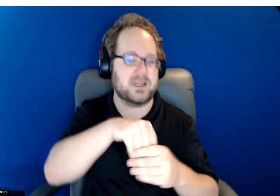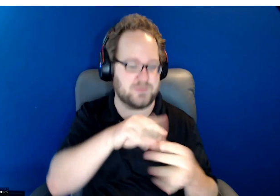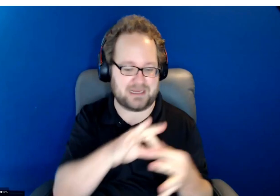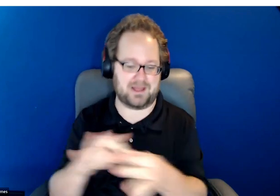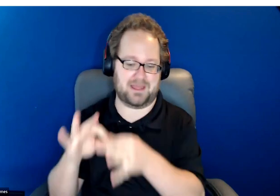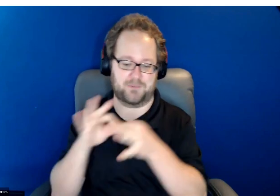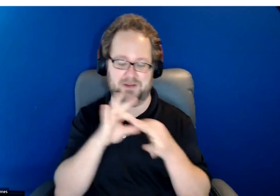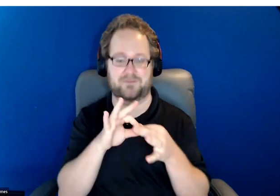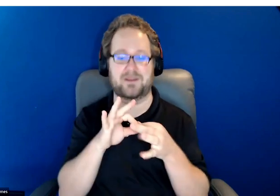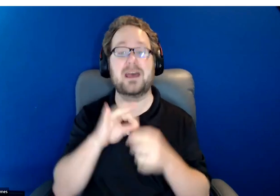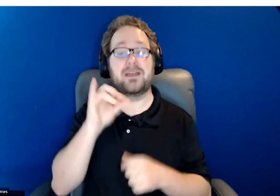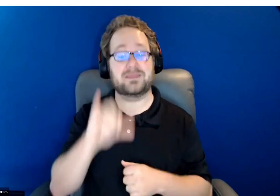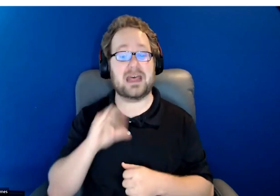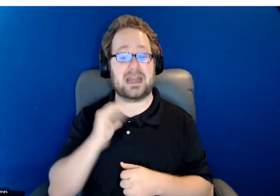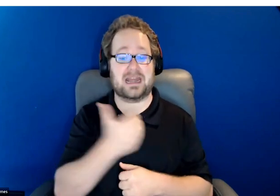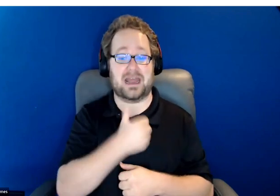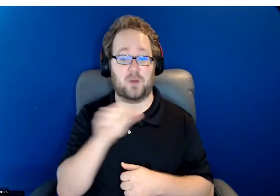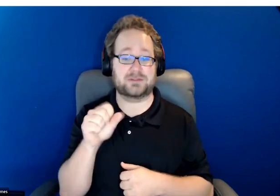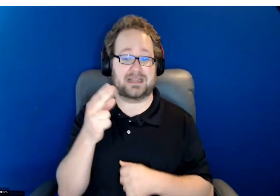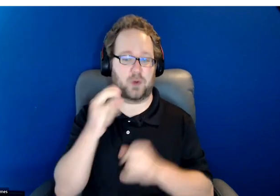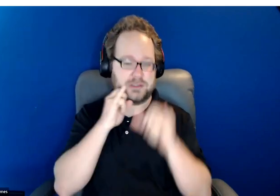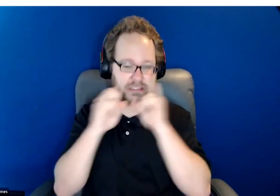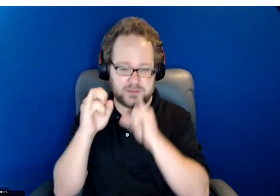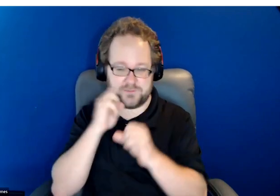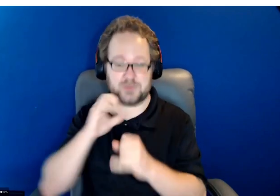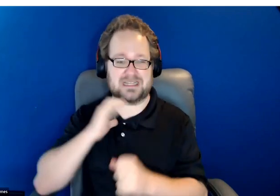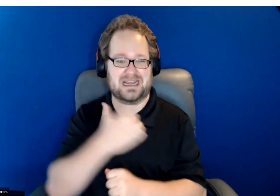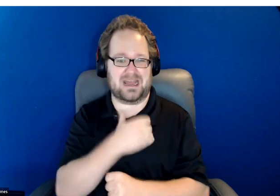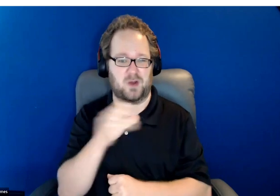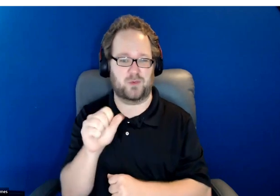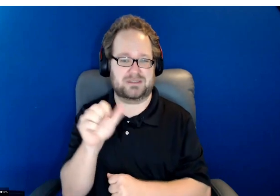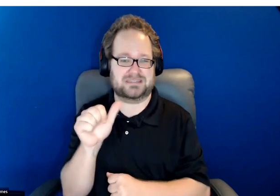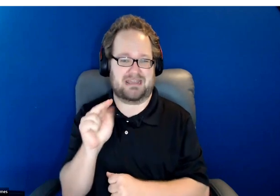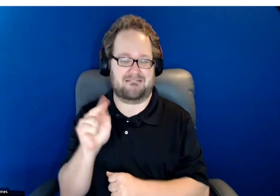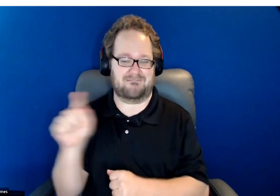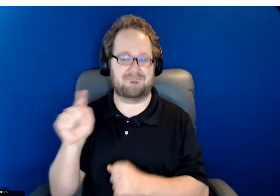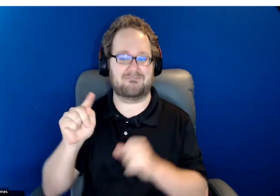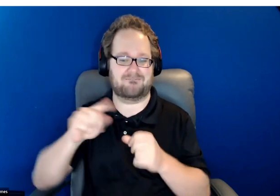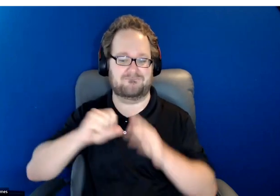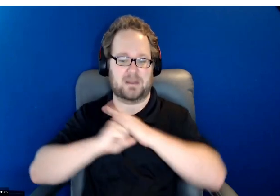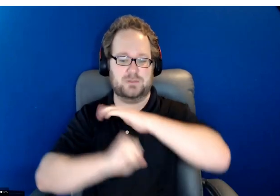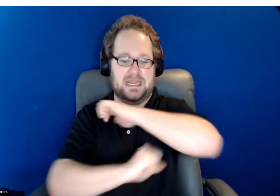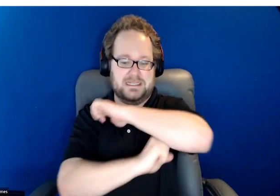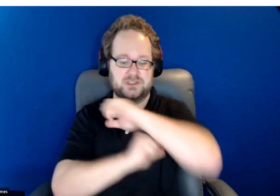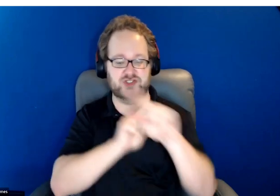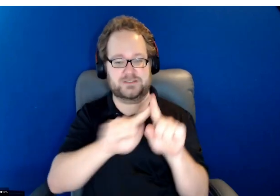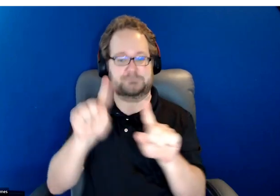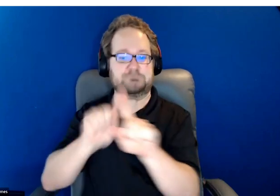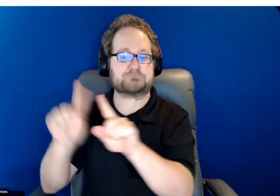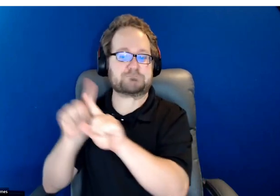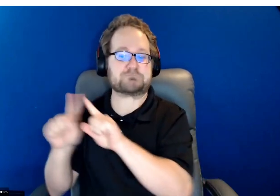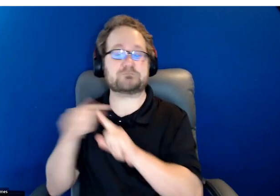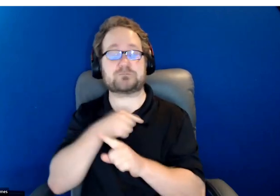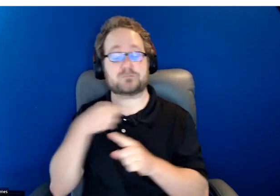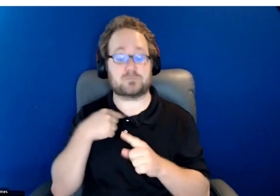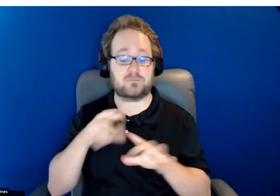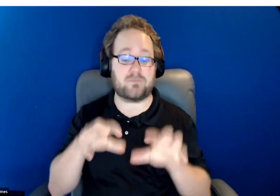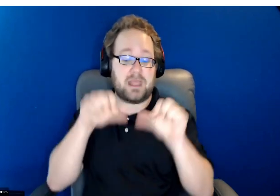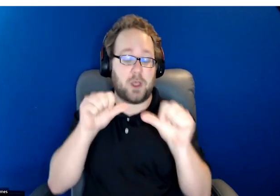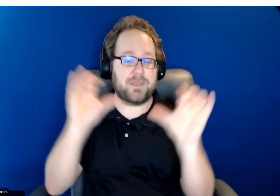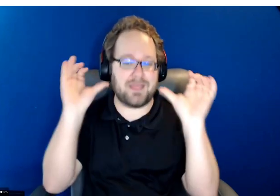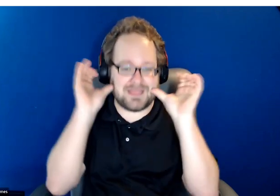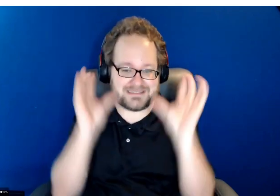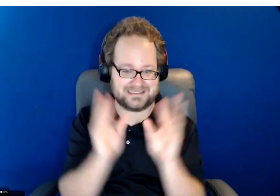John A. Hartford Foundation, and the SCAN Foundation. Working with these partners, we held the first listening session, as